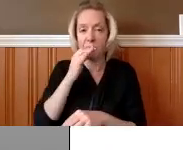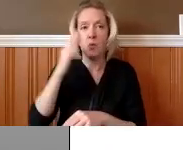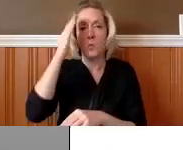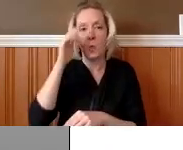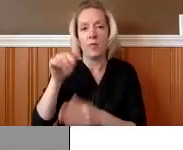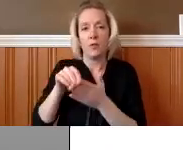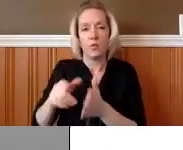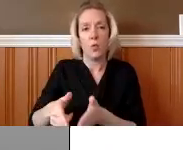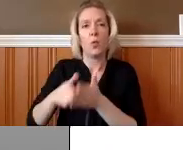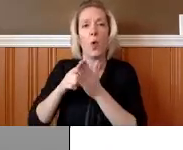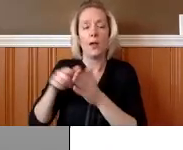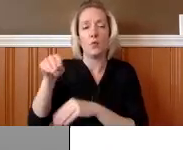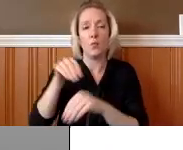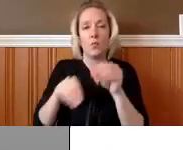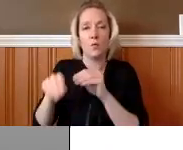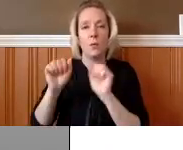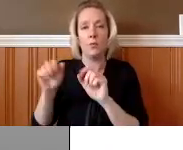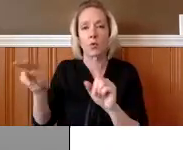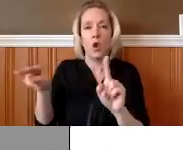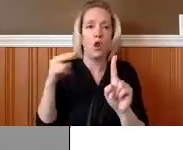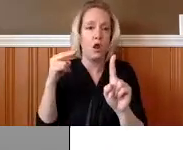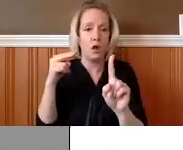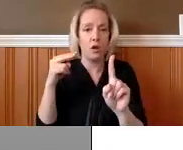movement to initiate and maintain vision.